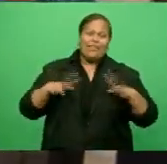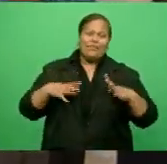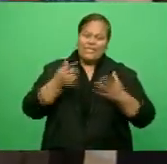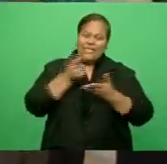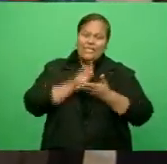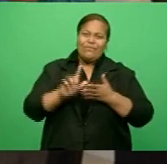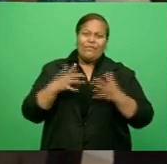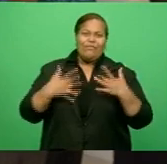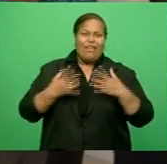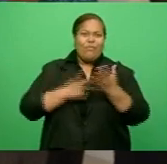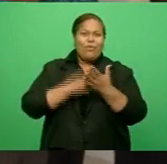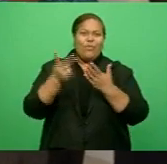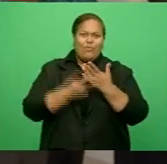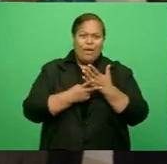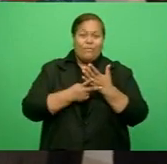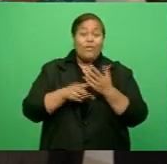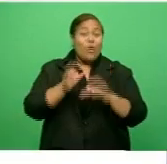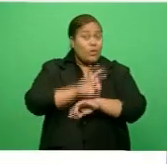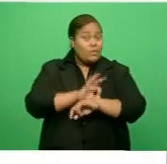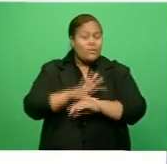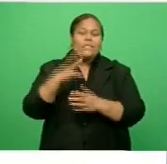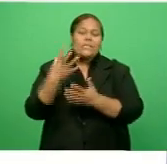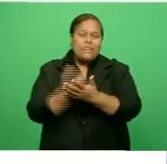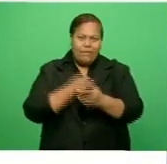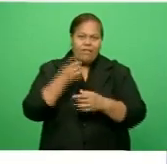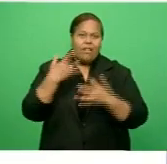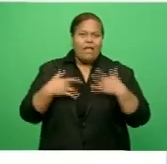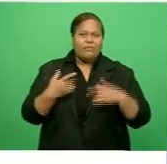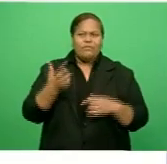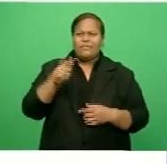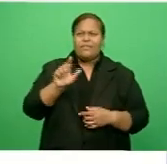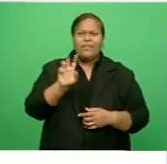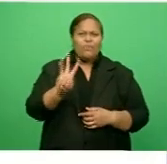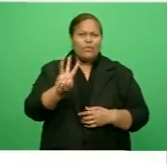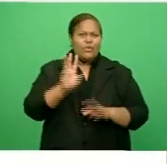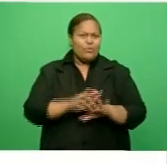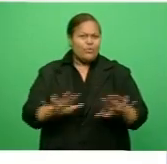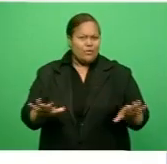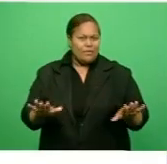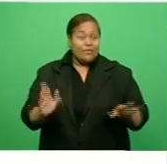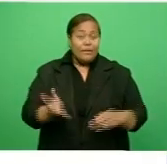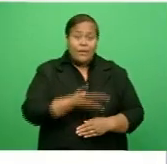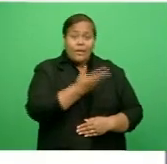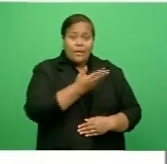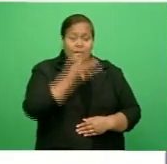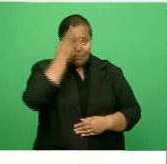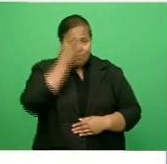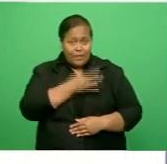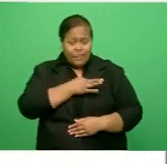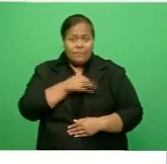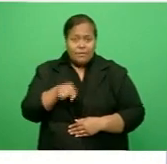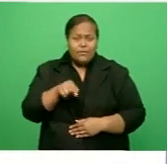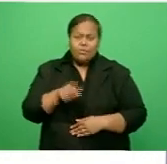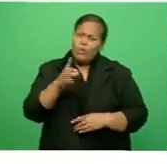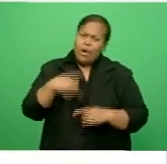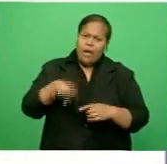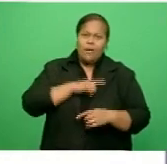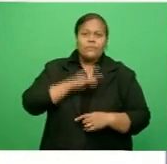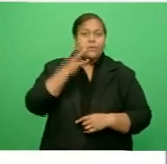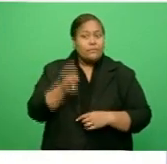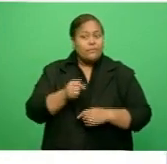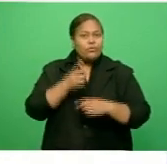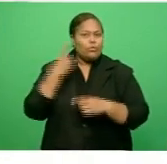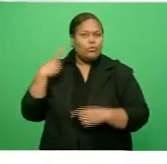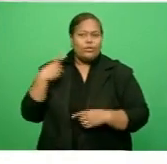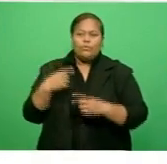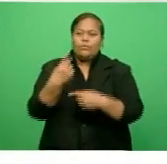of 73 children. I believe that we all have a duty to each other, not just as Fiji citizens, but as